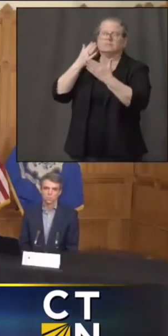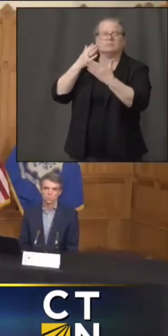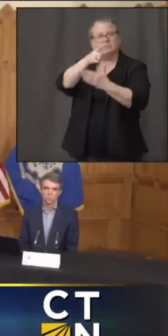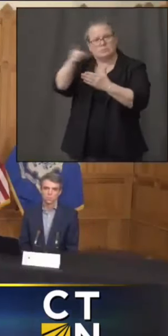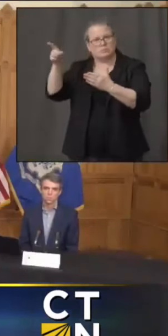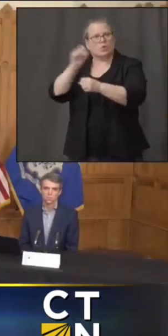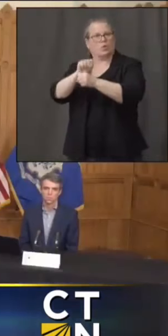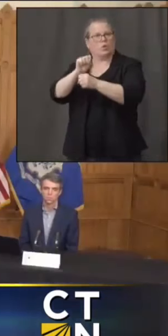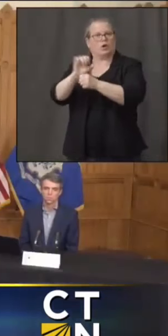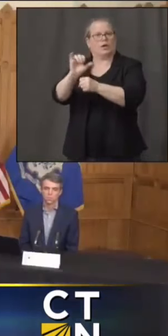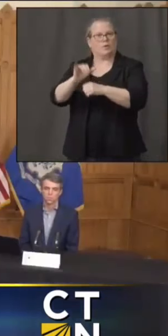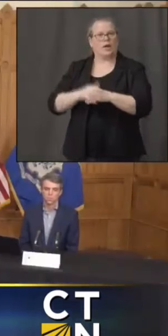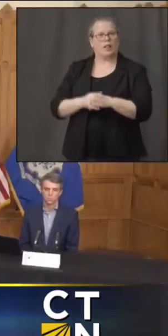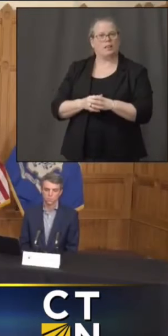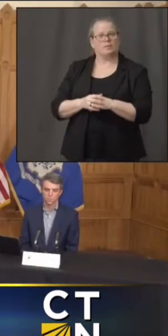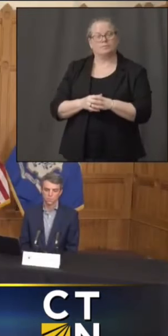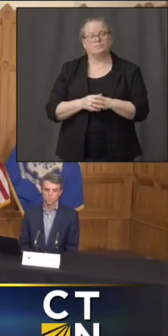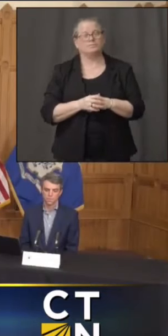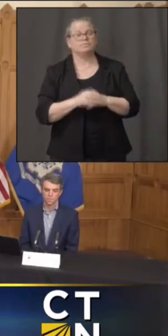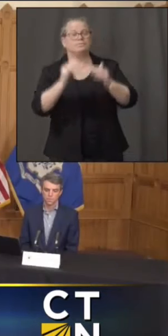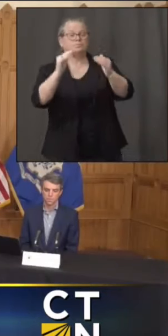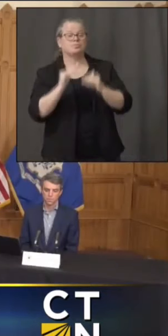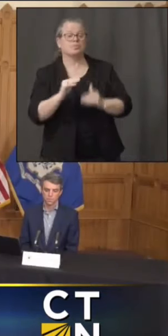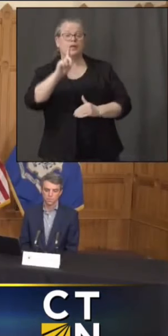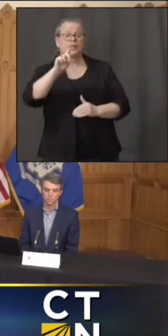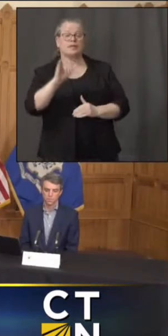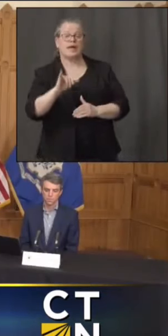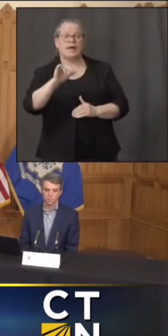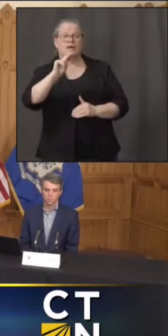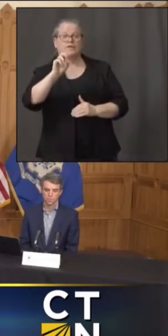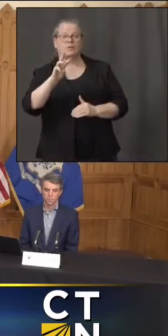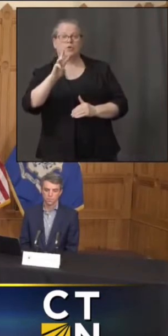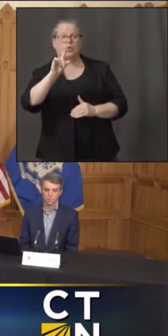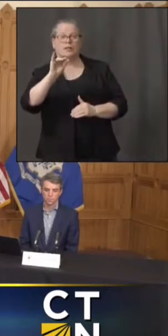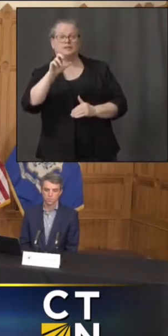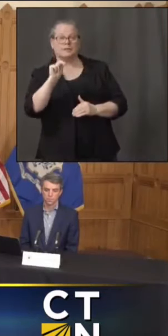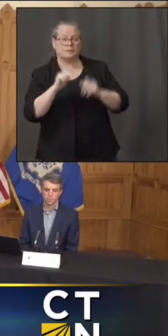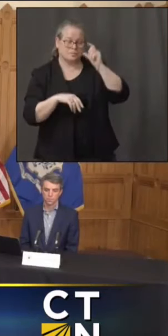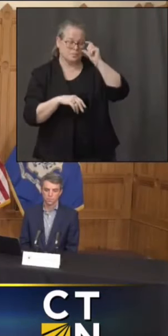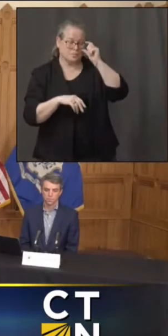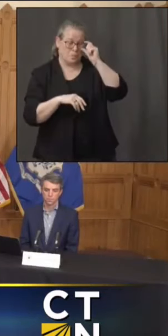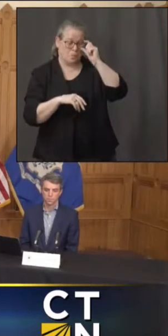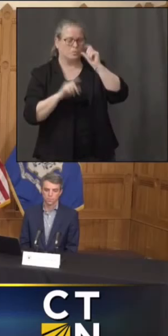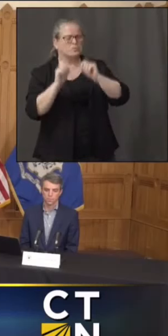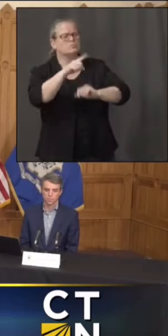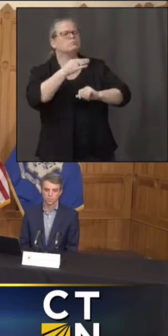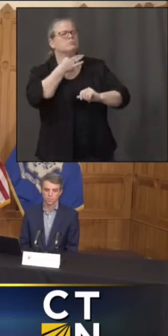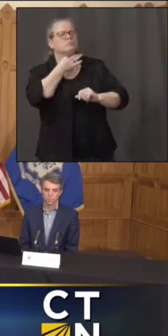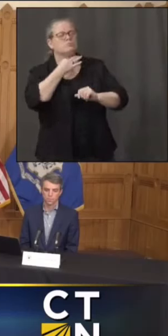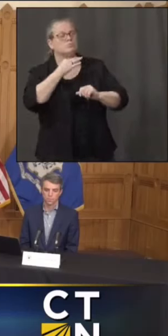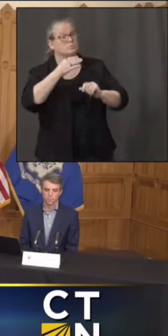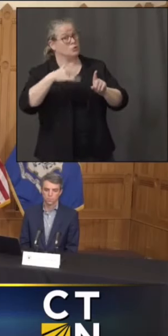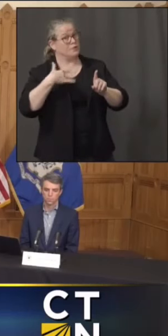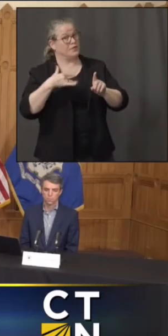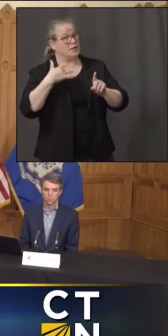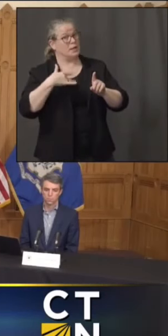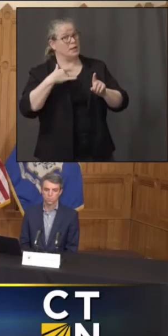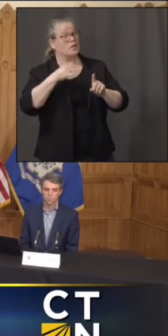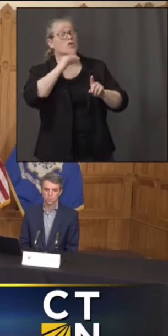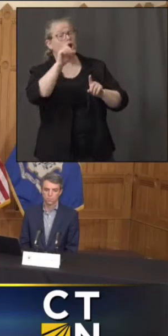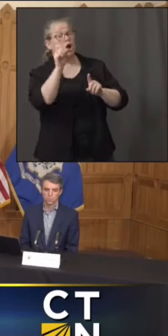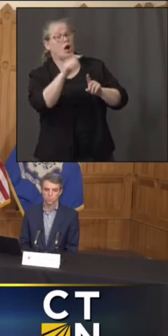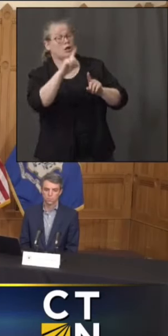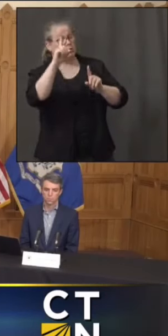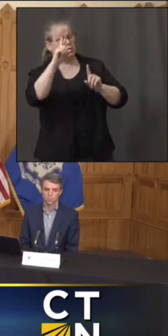Hi, the first question is for the governor. Do you think the federal government should provide funding to either employ or